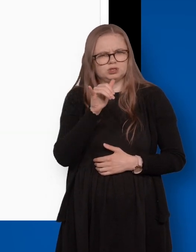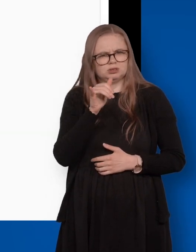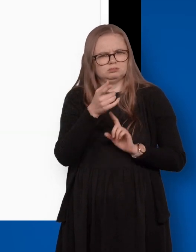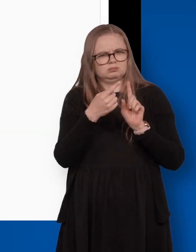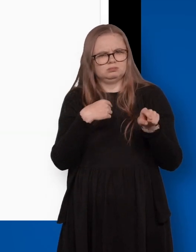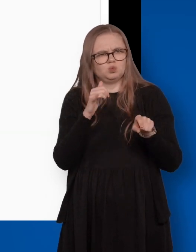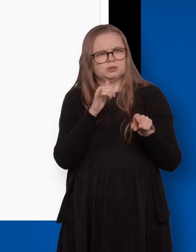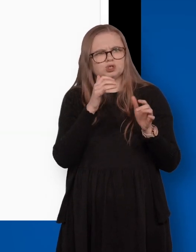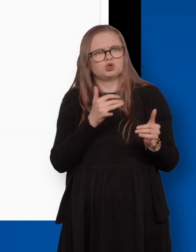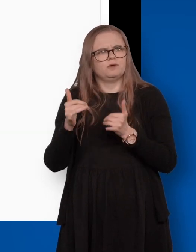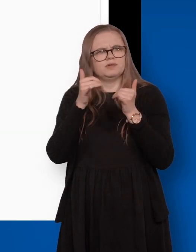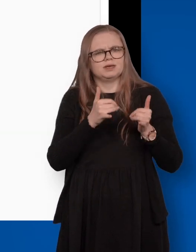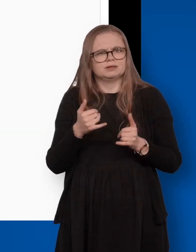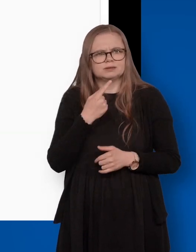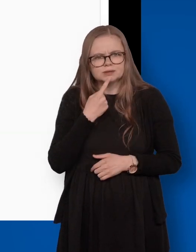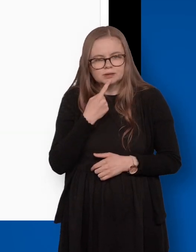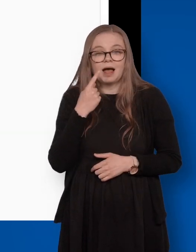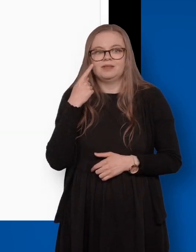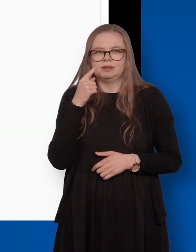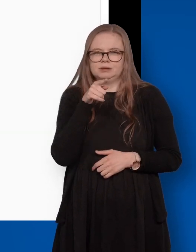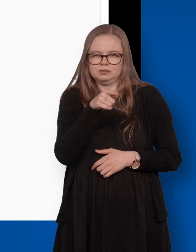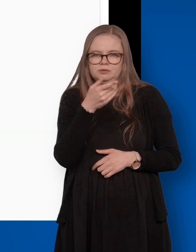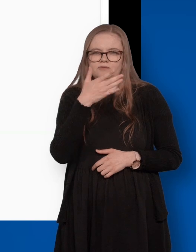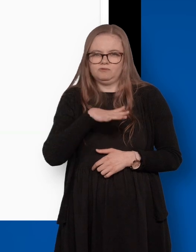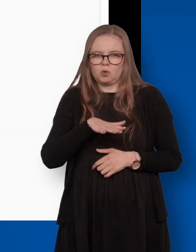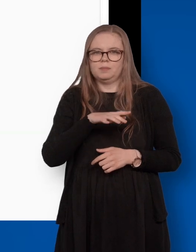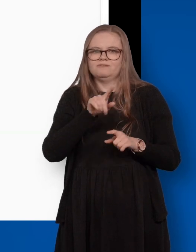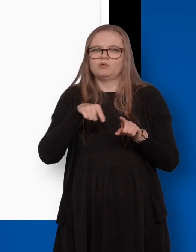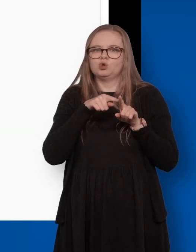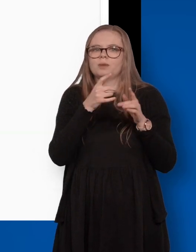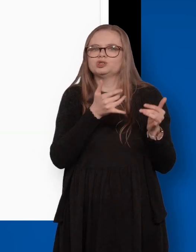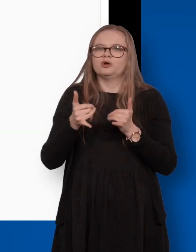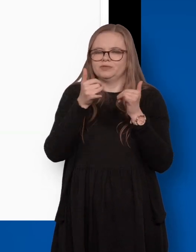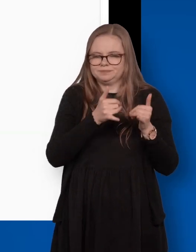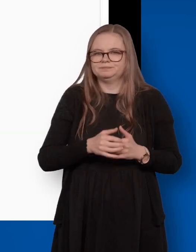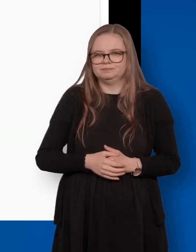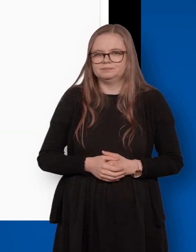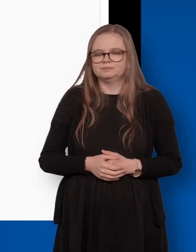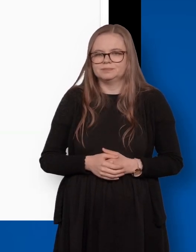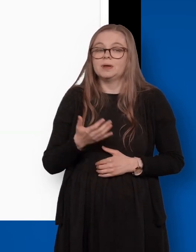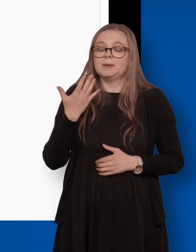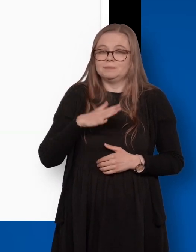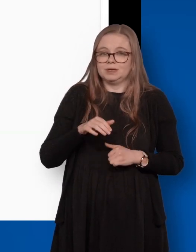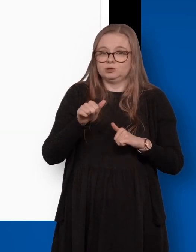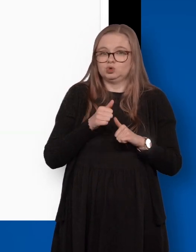was from, whether we used this. I think this might have been from our follow-up survey